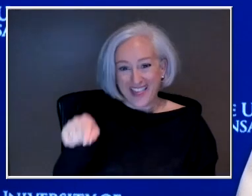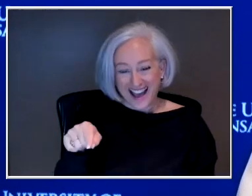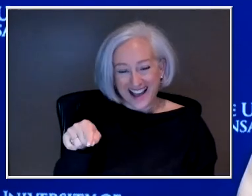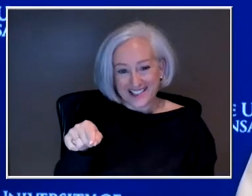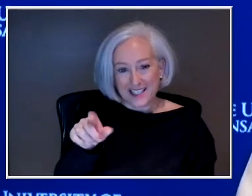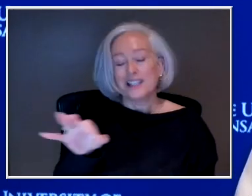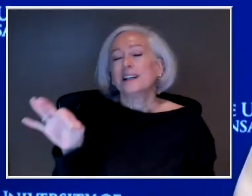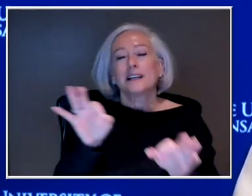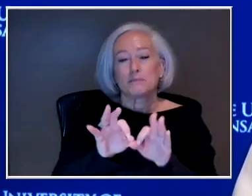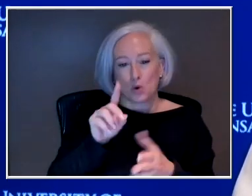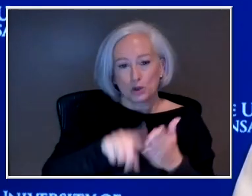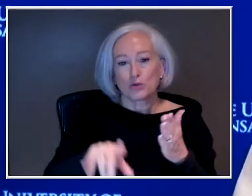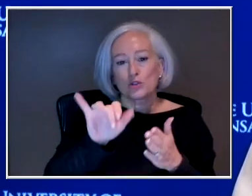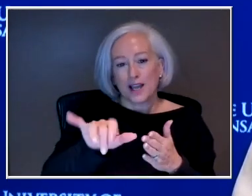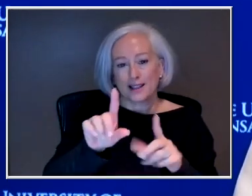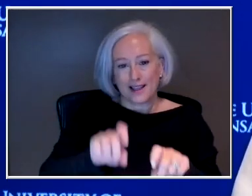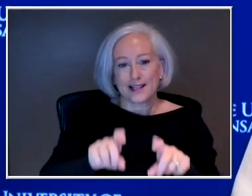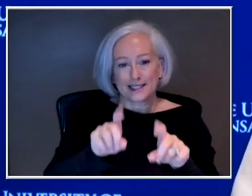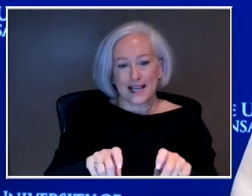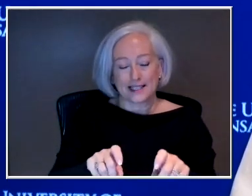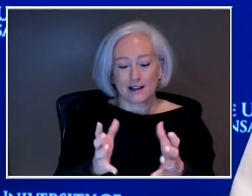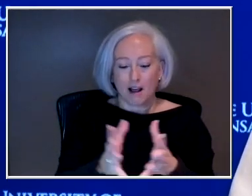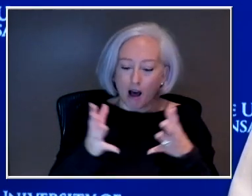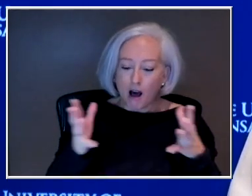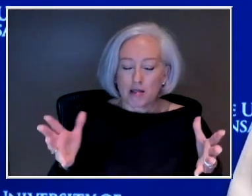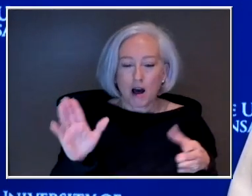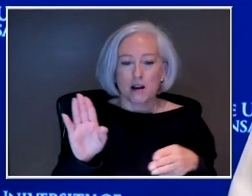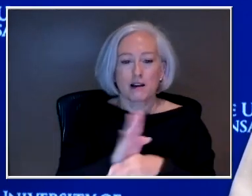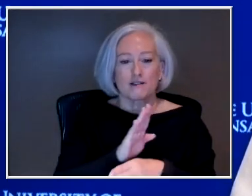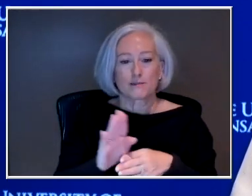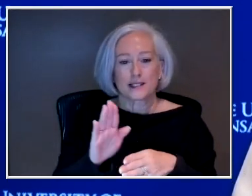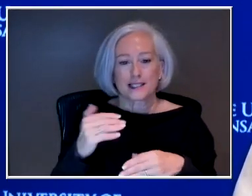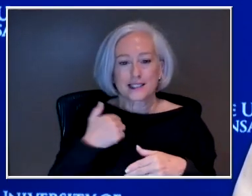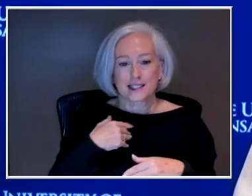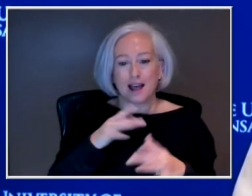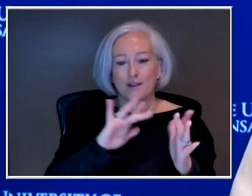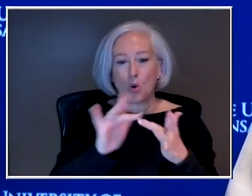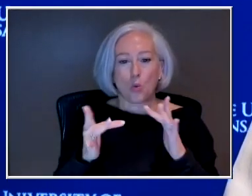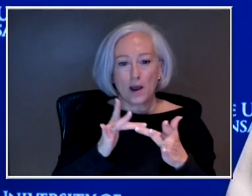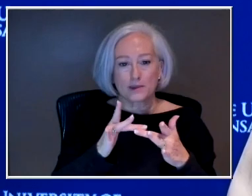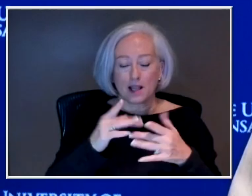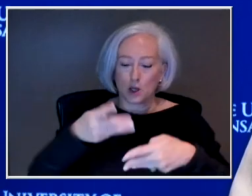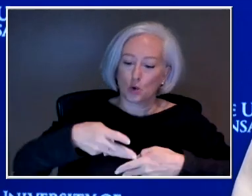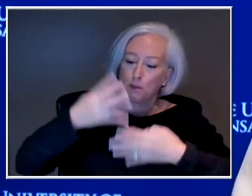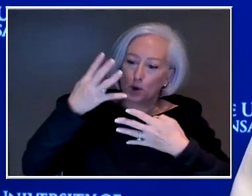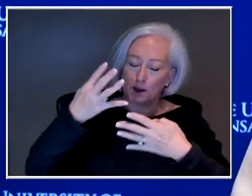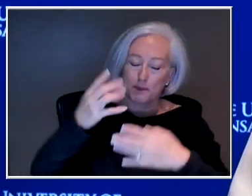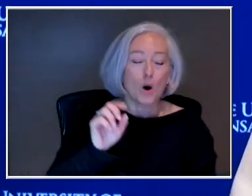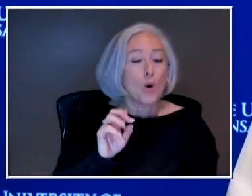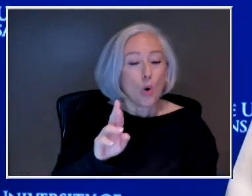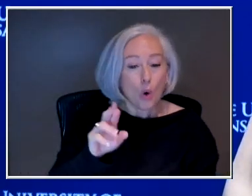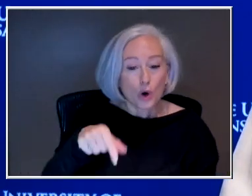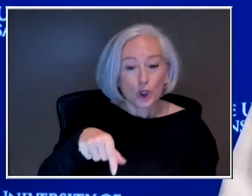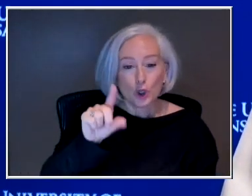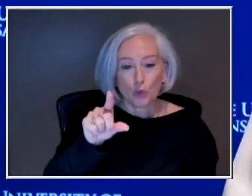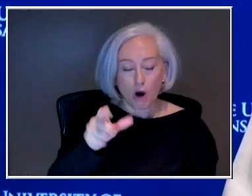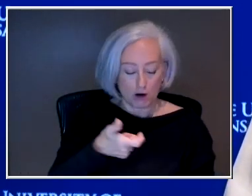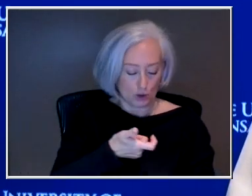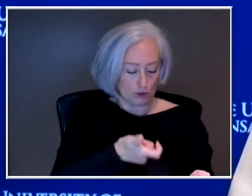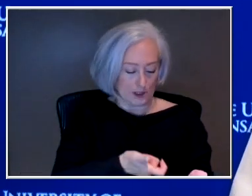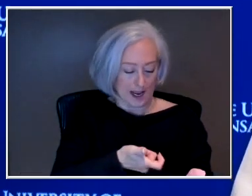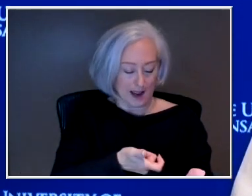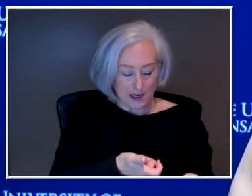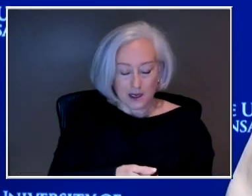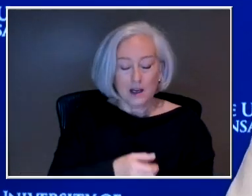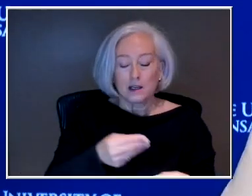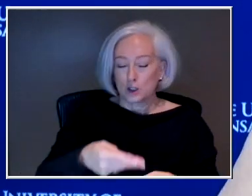tests. And then a lot of those companies will have websites that you can go to or QR codes that you can scan and you can say or look